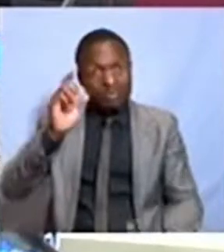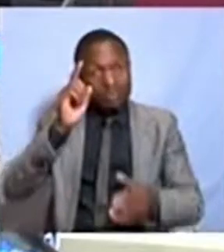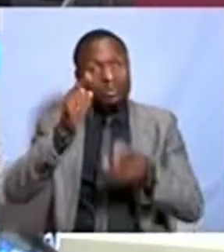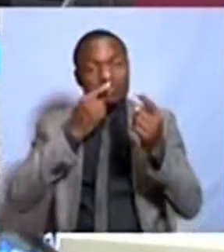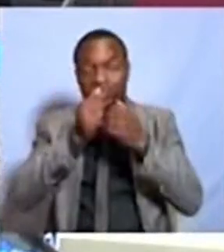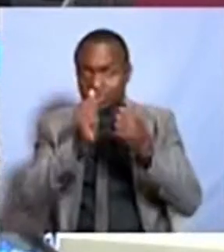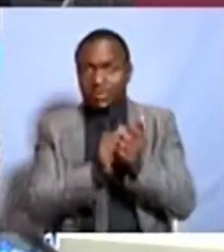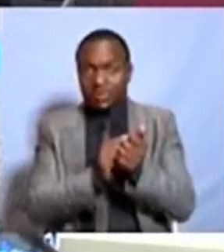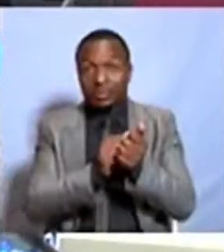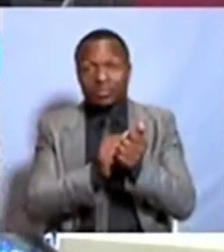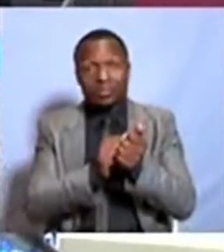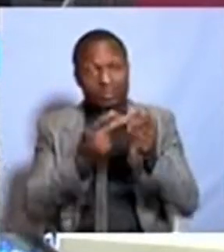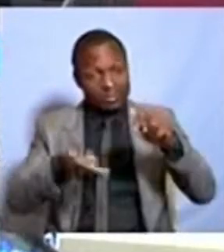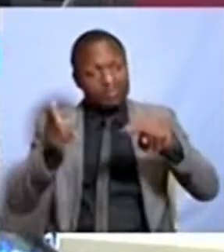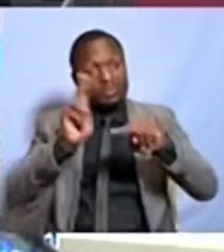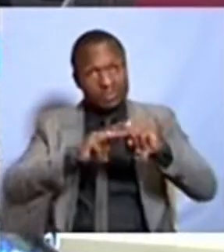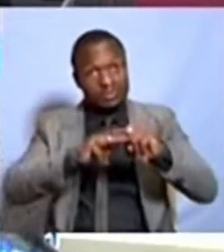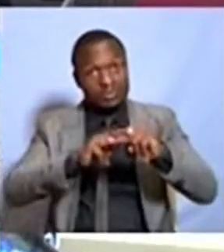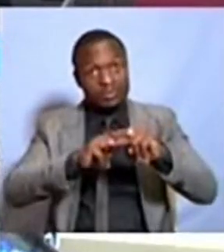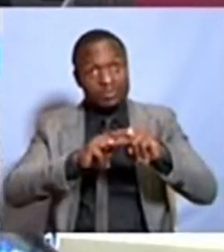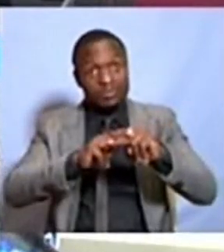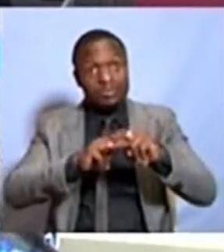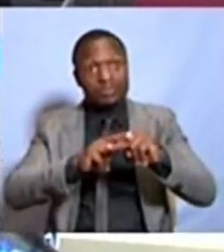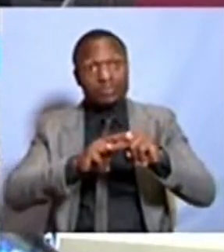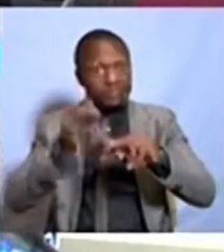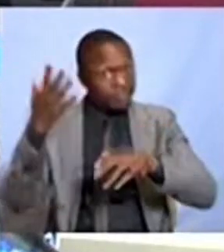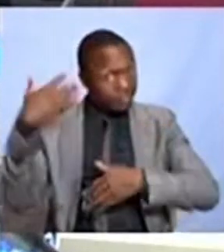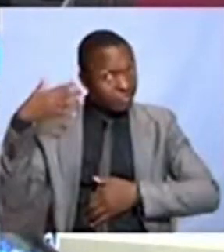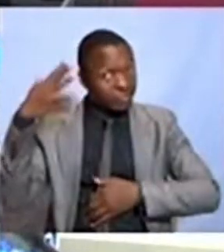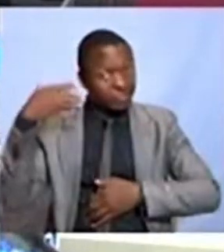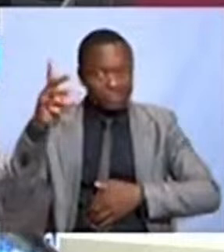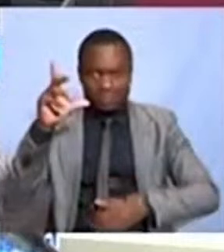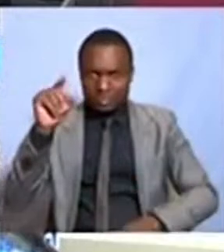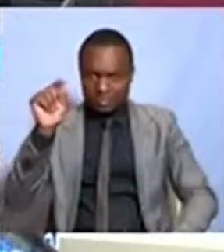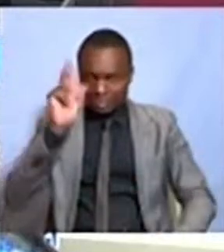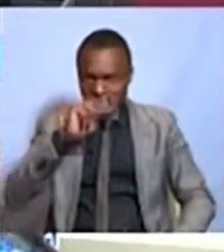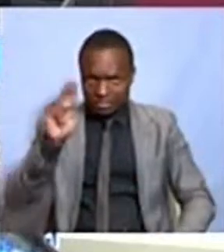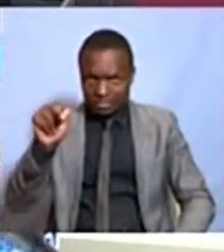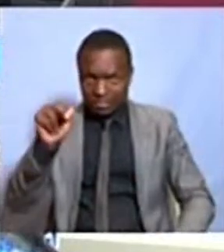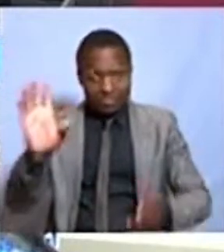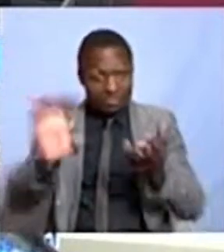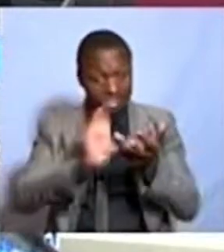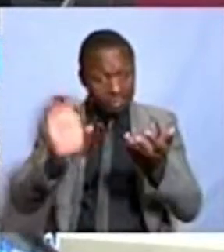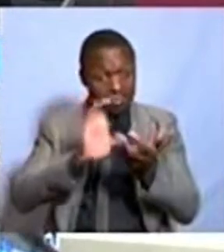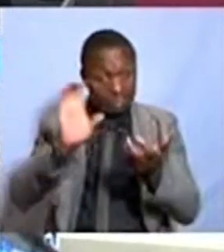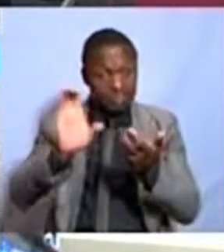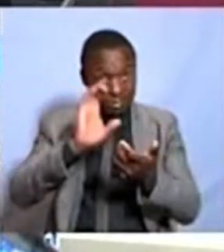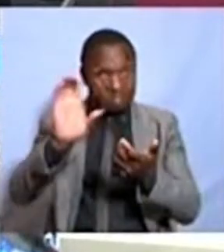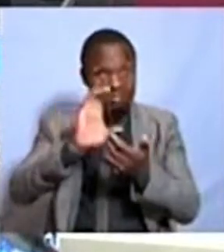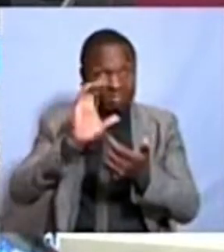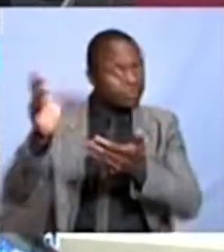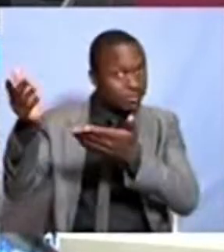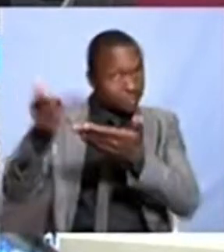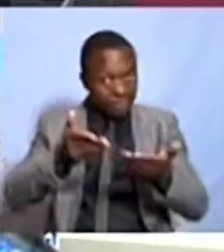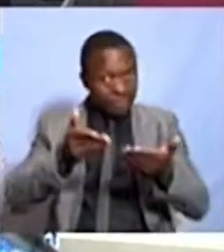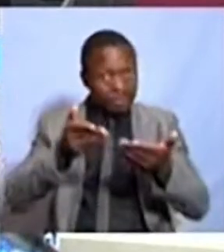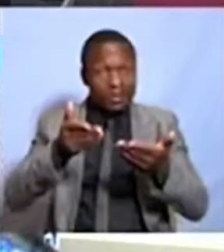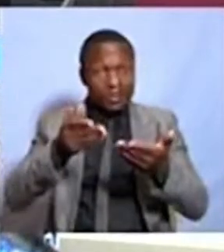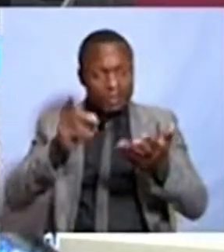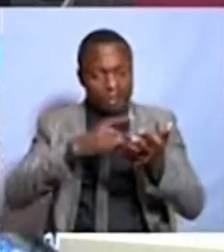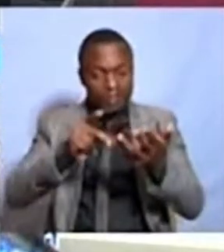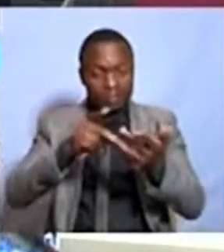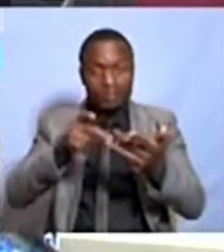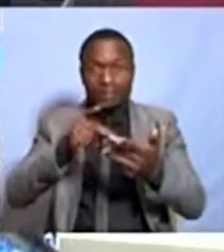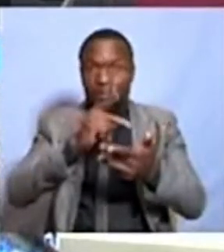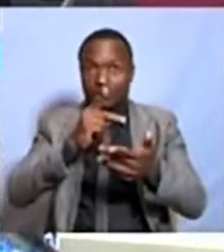to poverty to. Recently, in 2022, our census came out. Our population has grown in